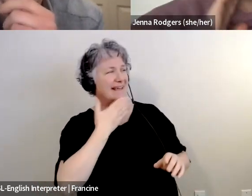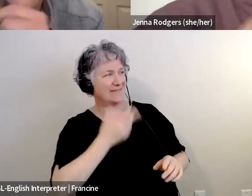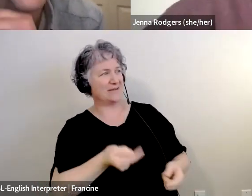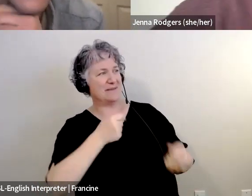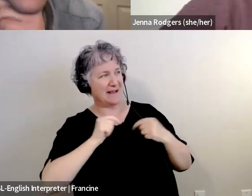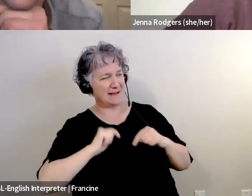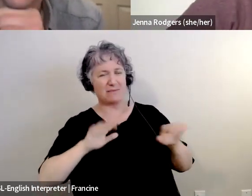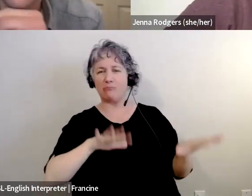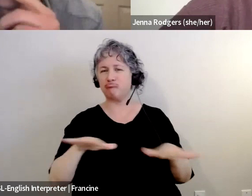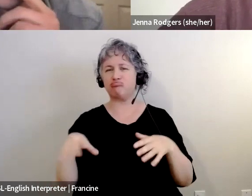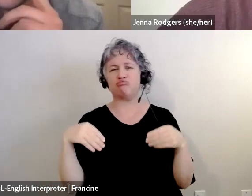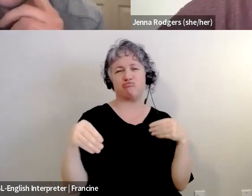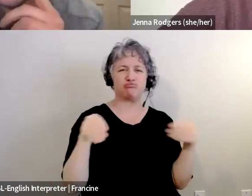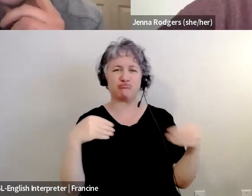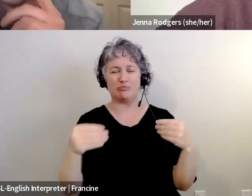with the flow.